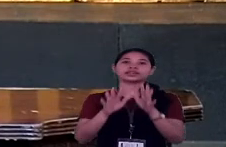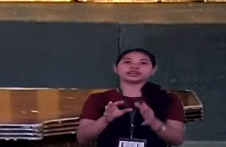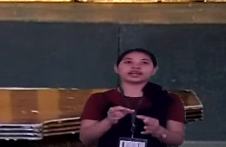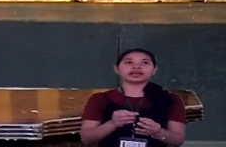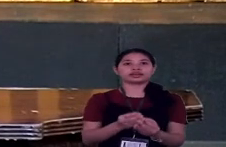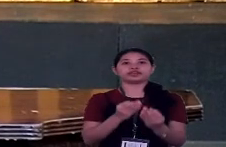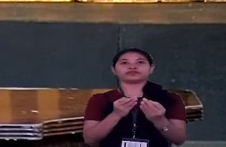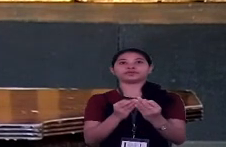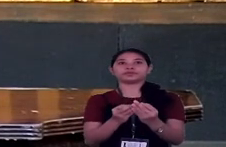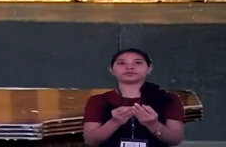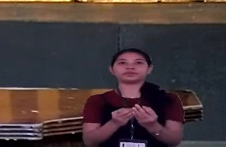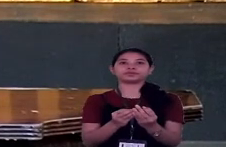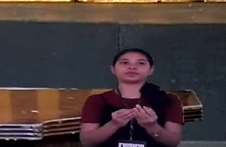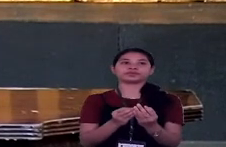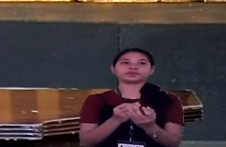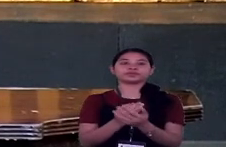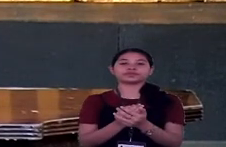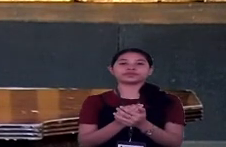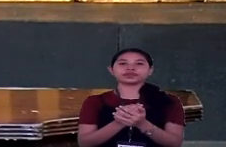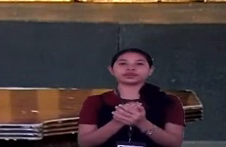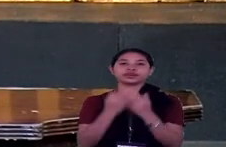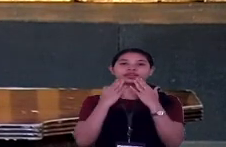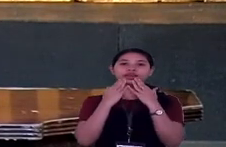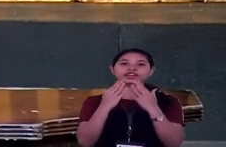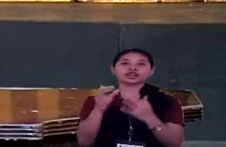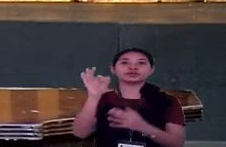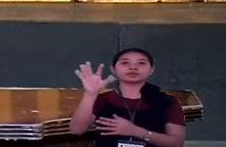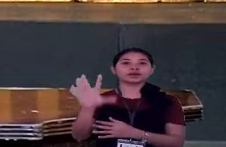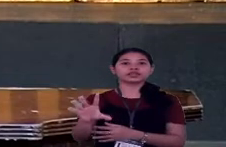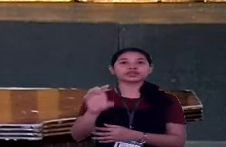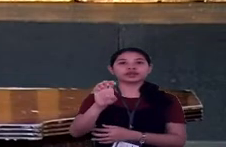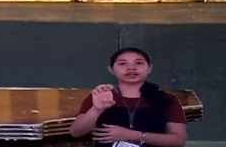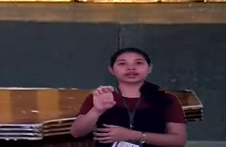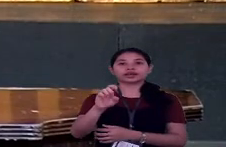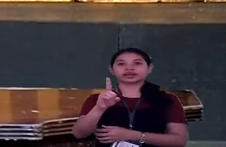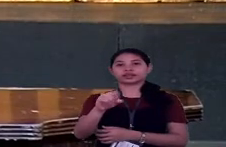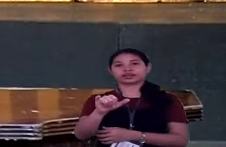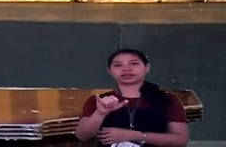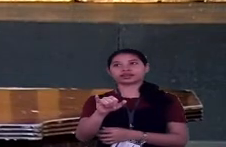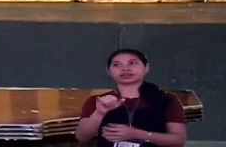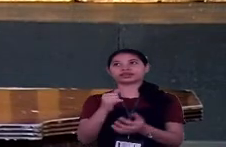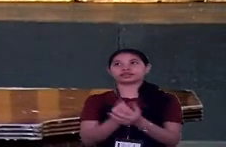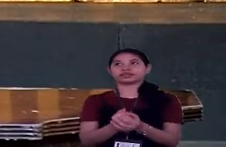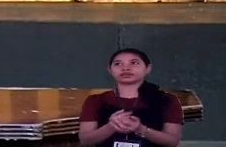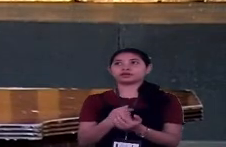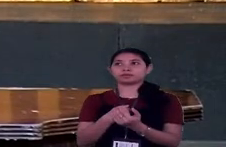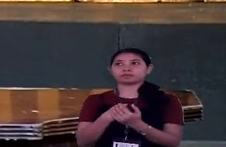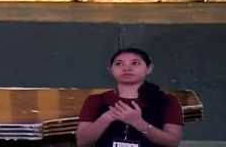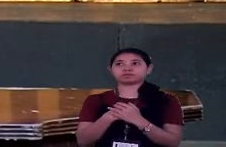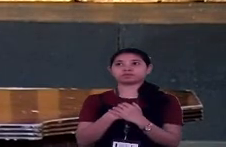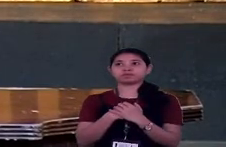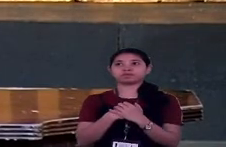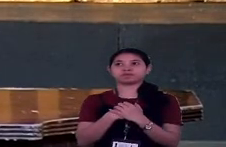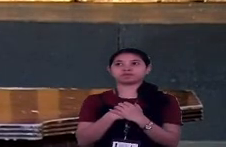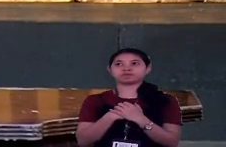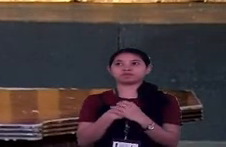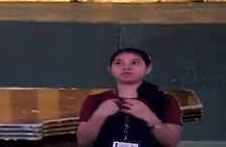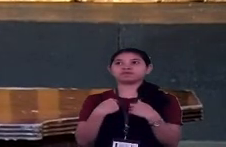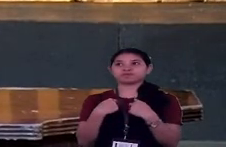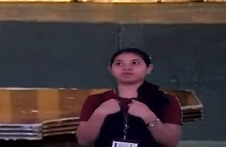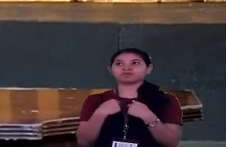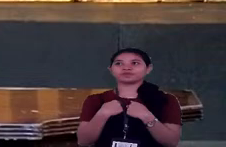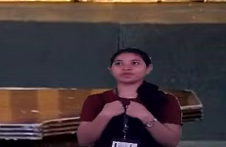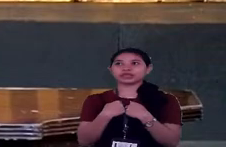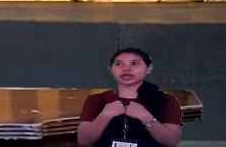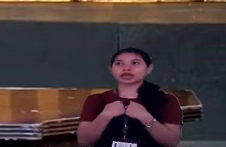offering this morning. Thank the Lord for Pastor Eddie, faithful laborer and partner in missions, serving in San Carlos City Bible Baptist Church.